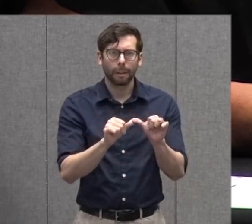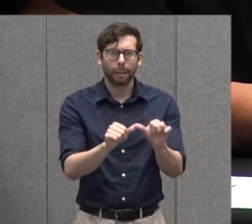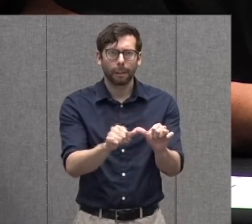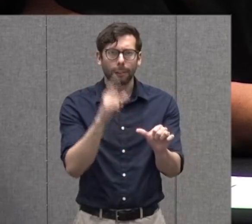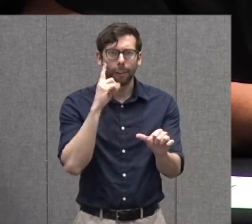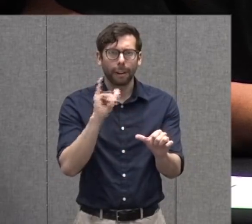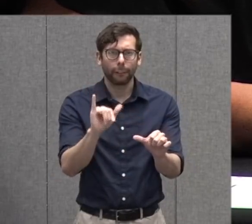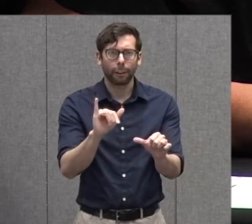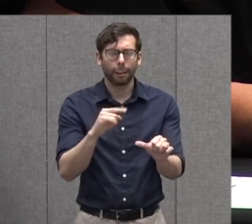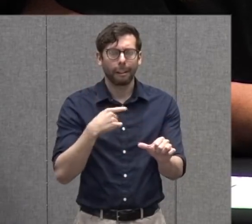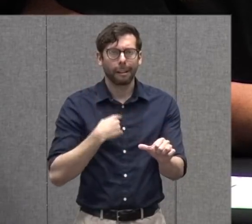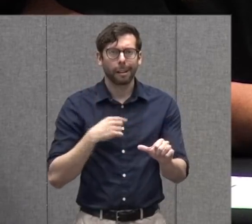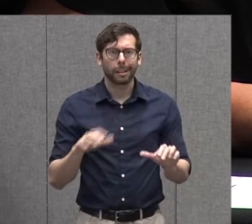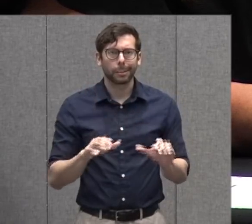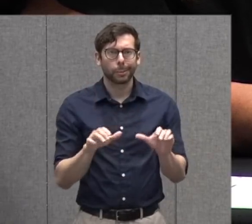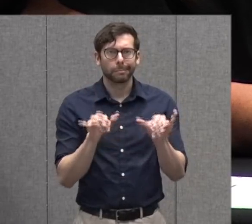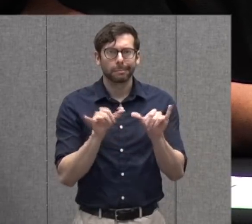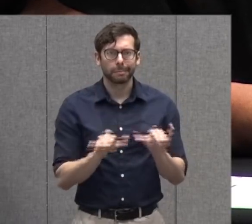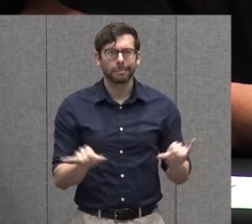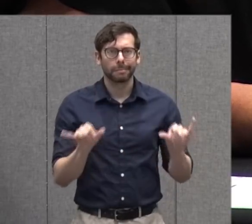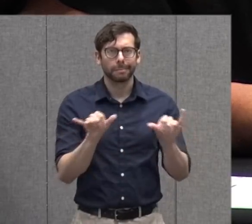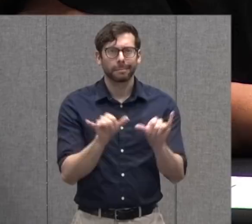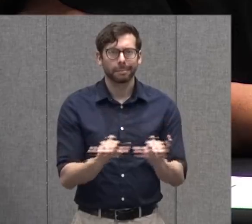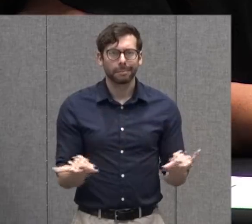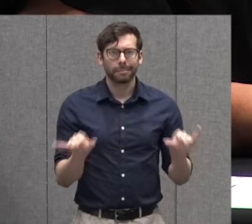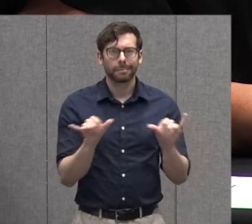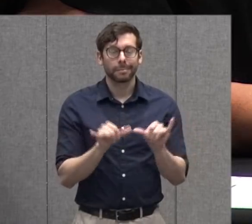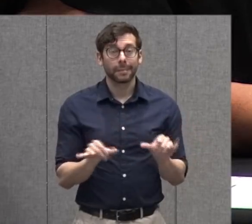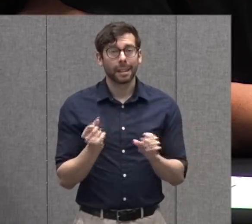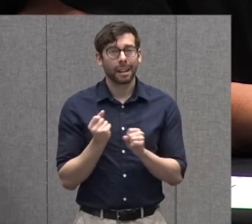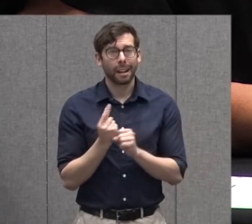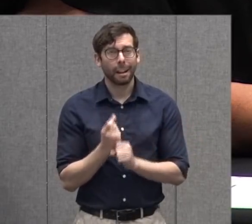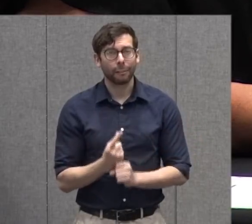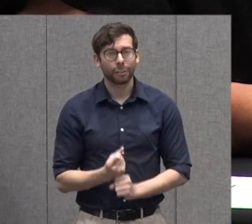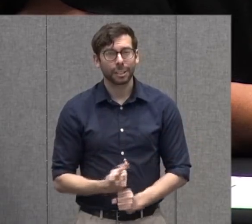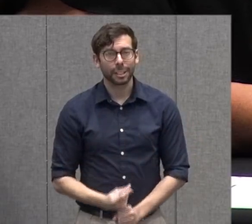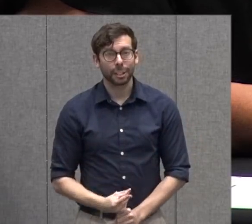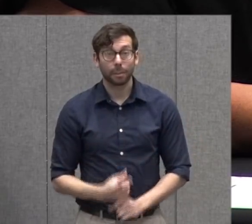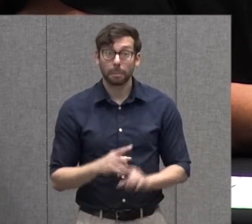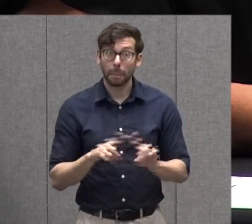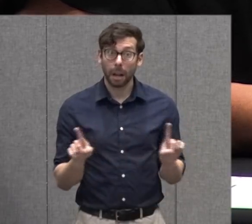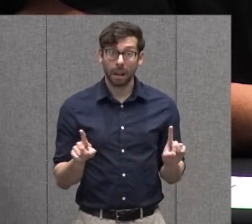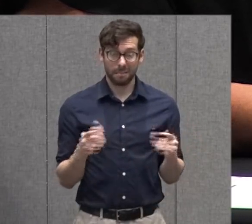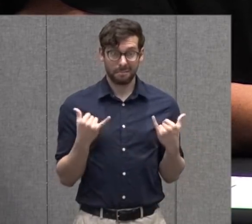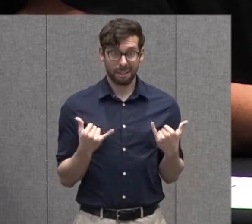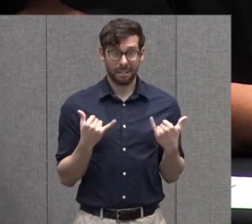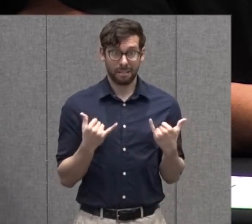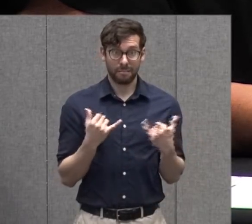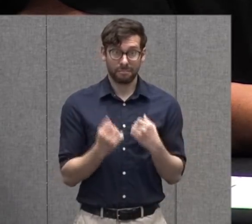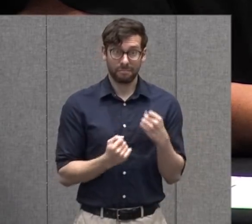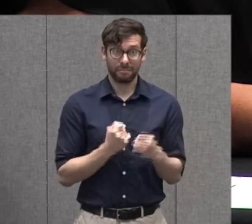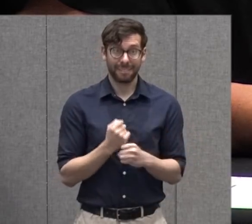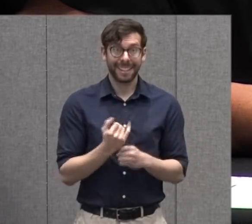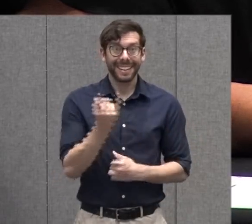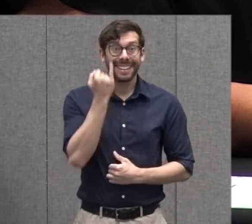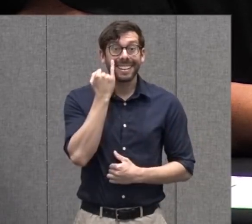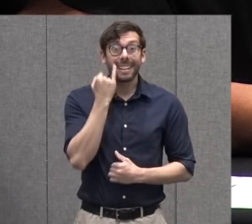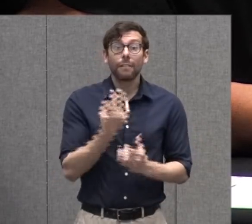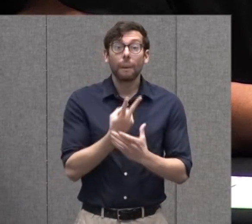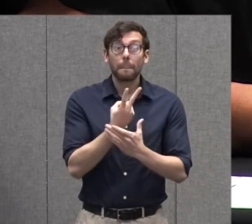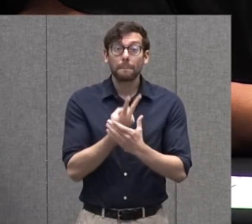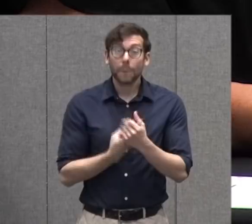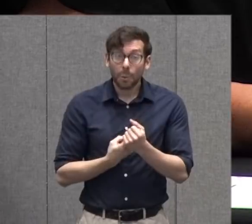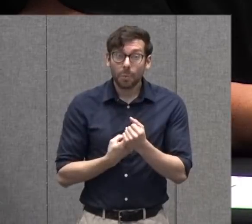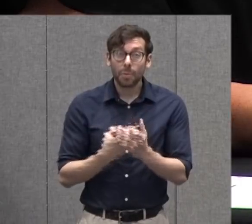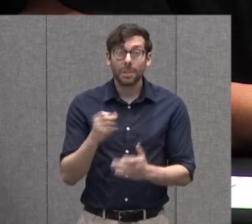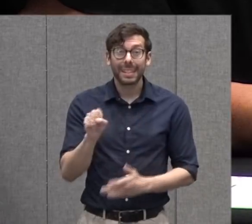on doing the same thing every year. But this year, if I bury both seeds in the ground, what will